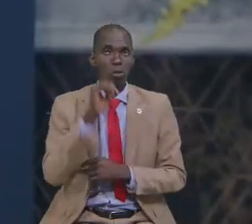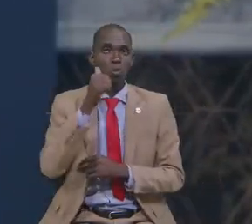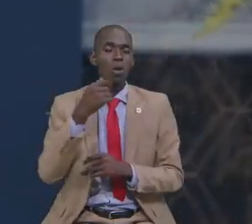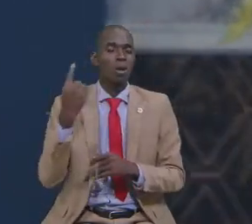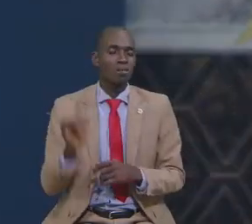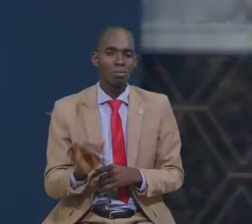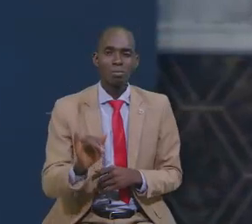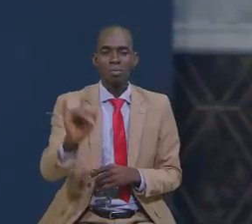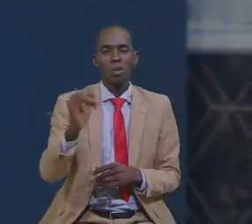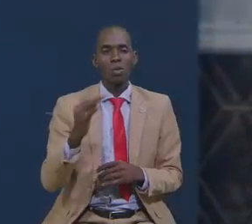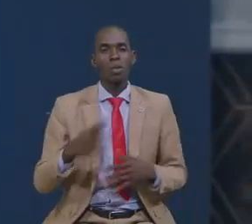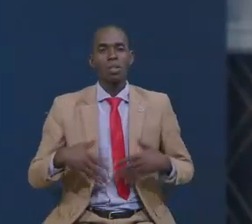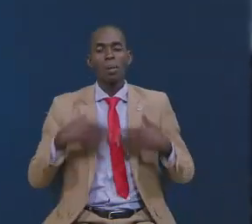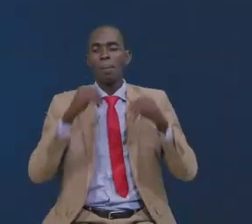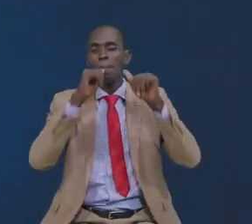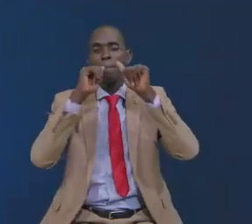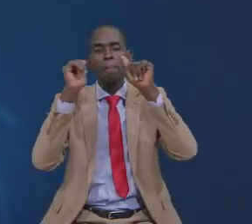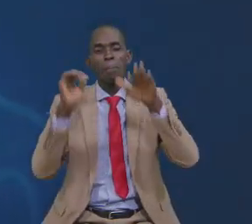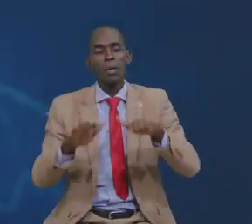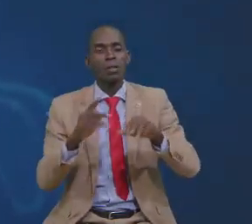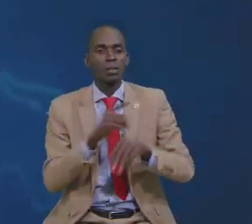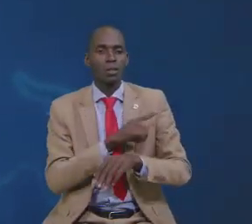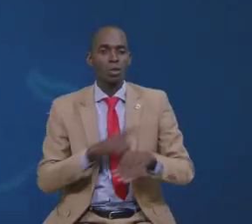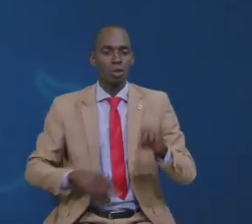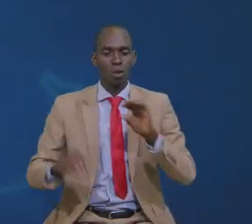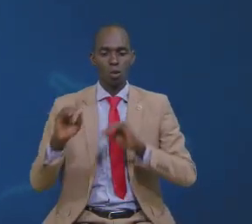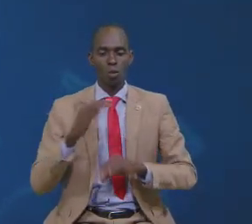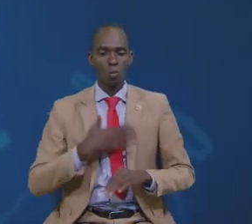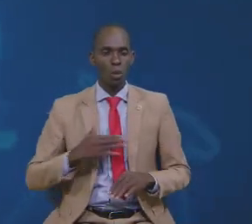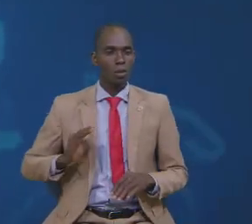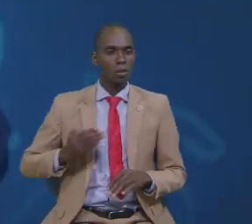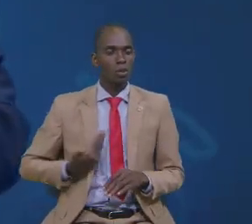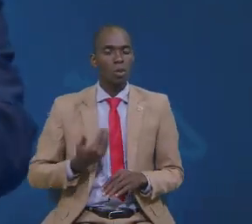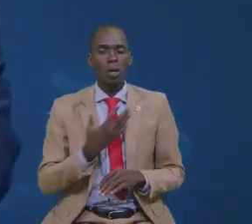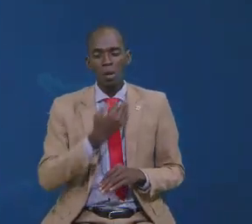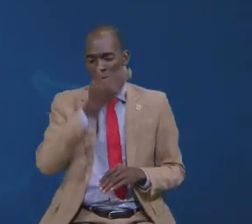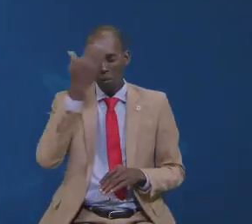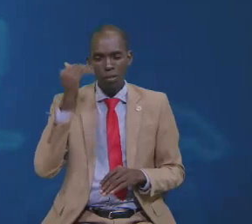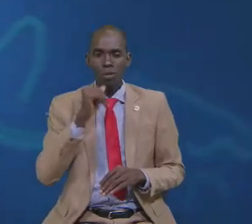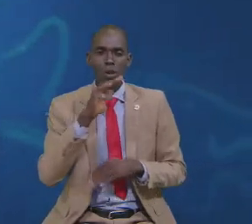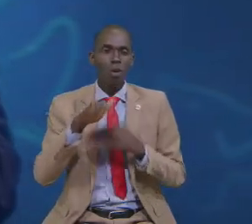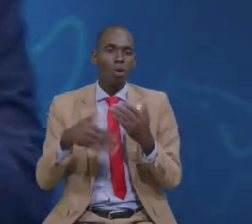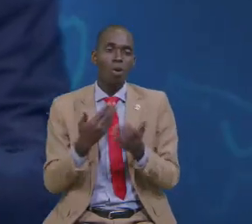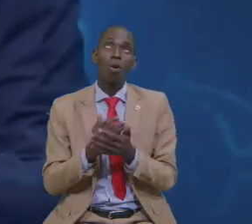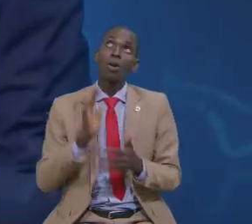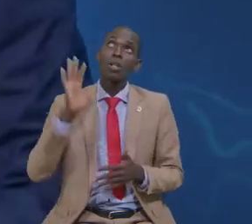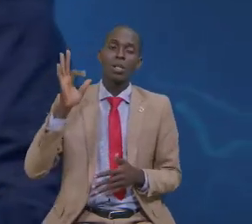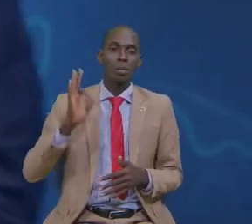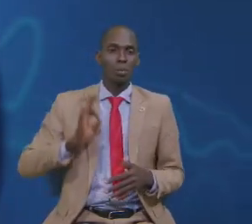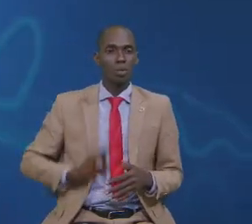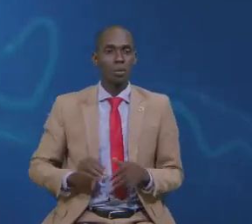your life bless the Lord O my soul I forget not all his benefits look at verse 3 there